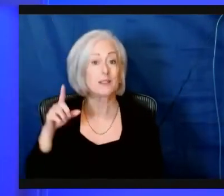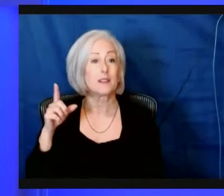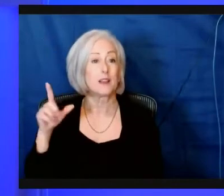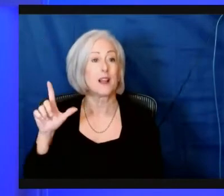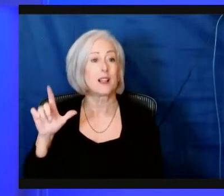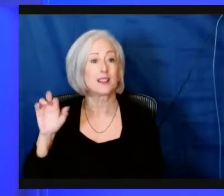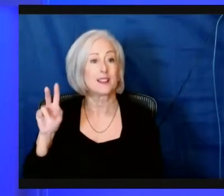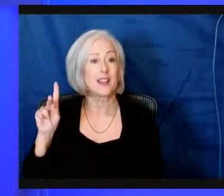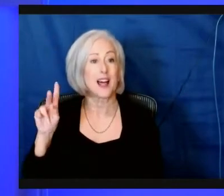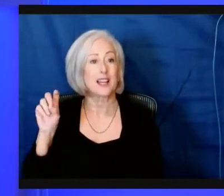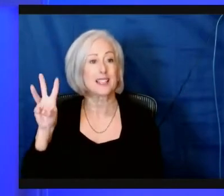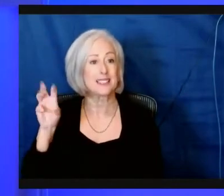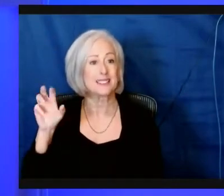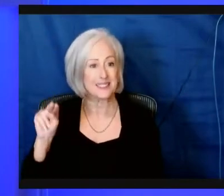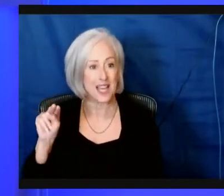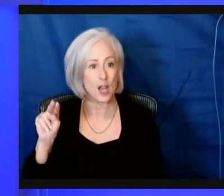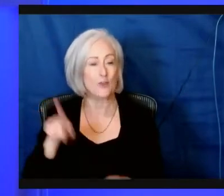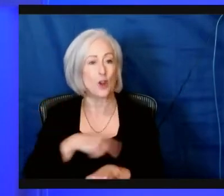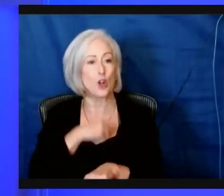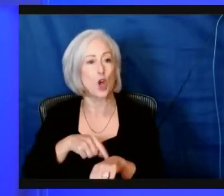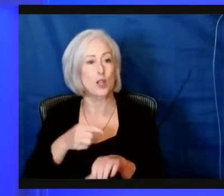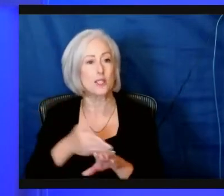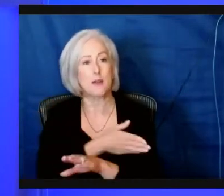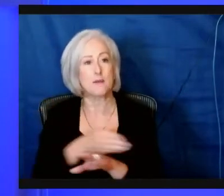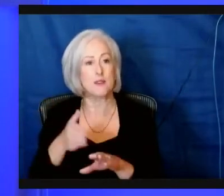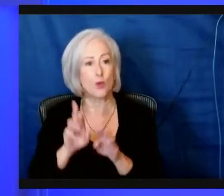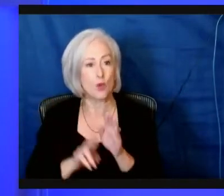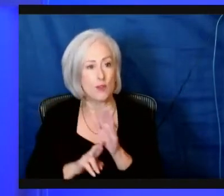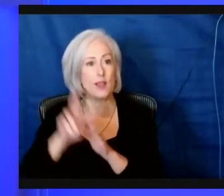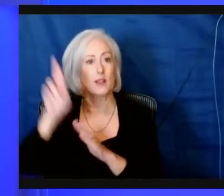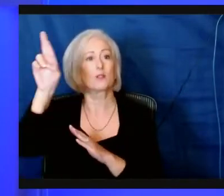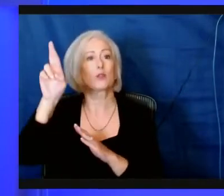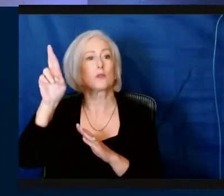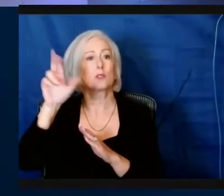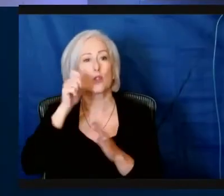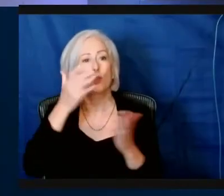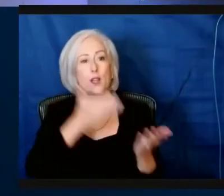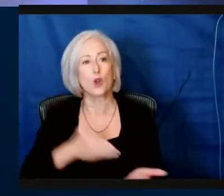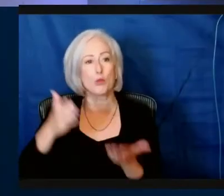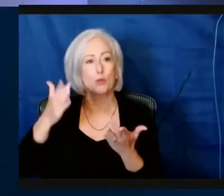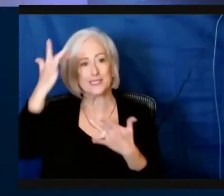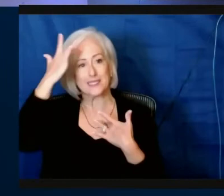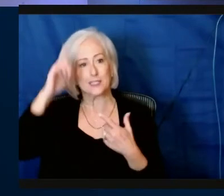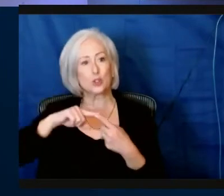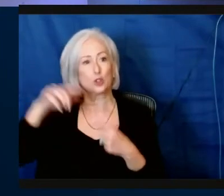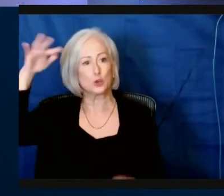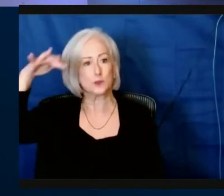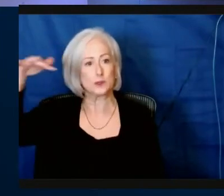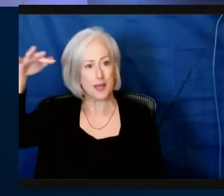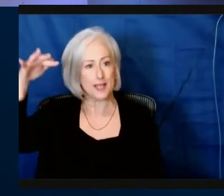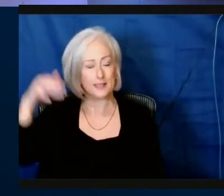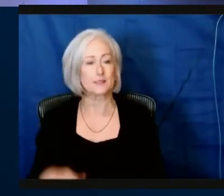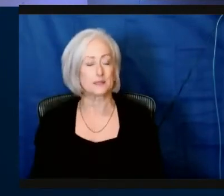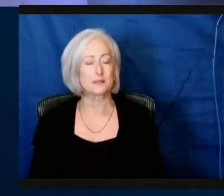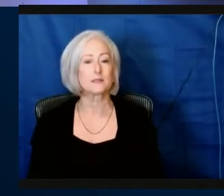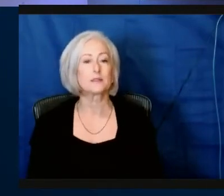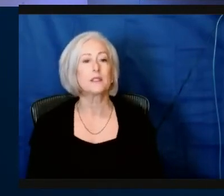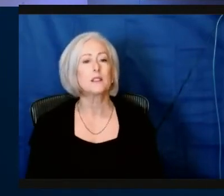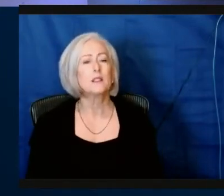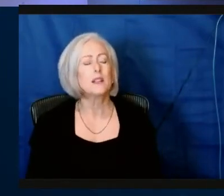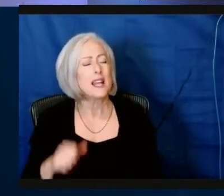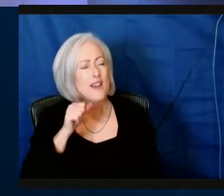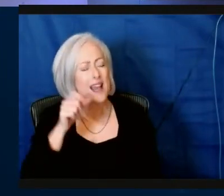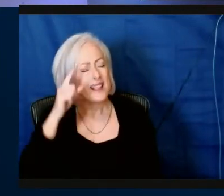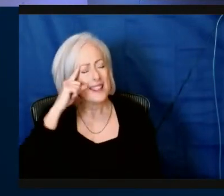take things into space, and that's very important. And if I remember, all the cultures on the moon didn't produce any bacterial